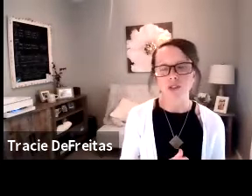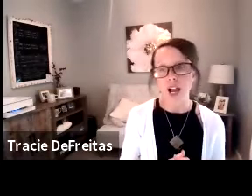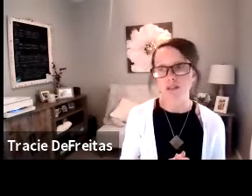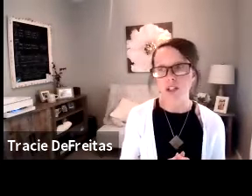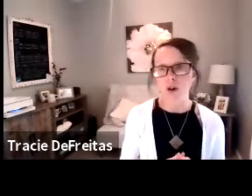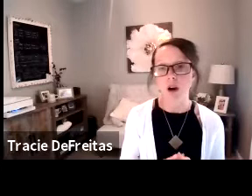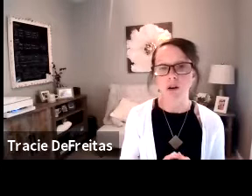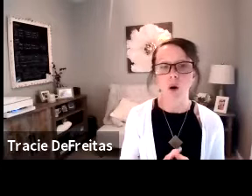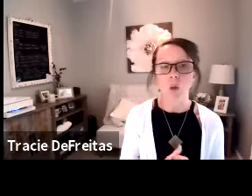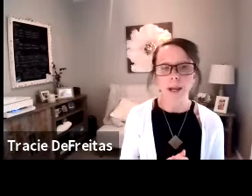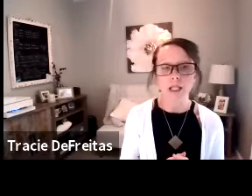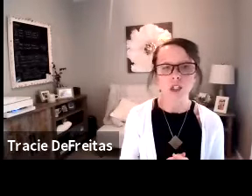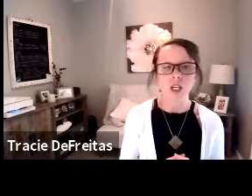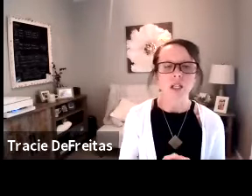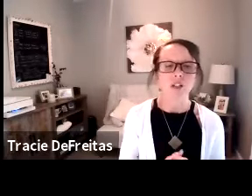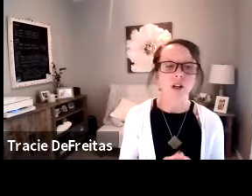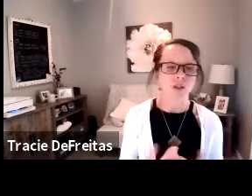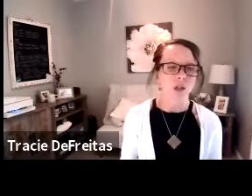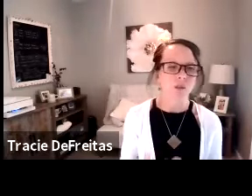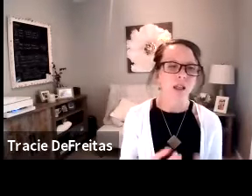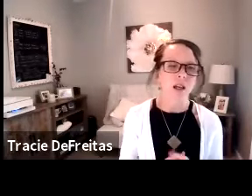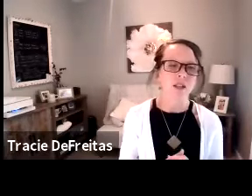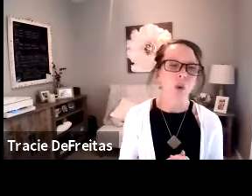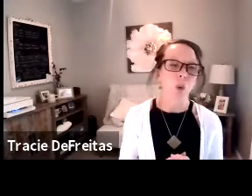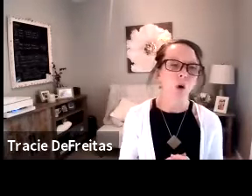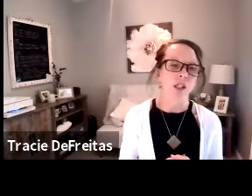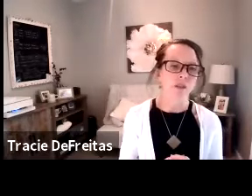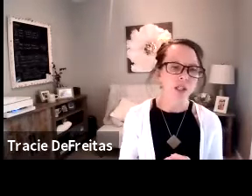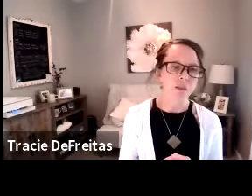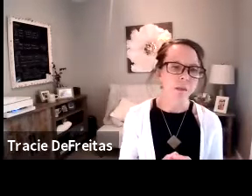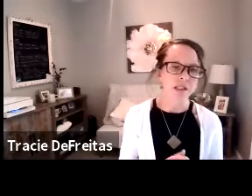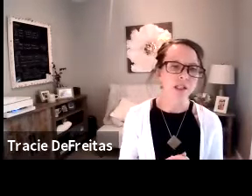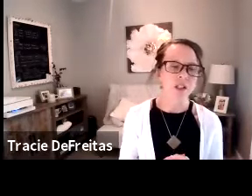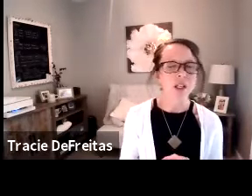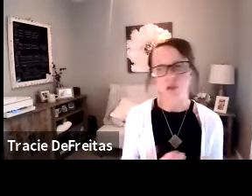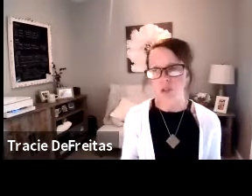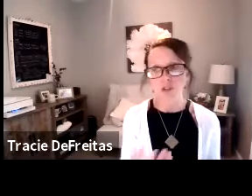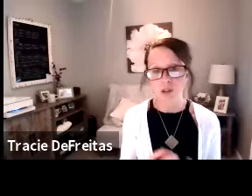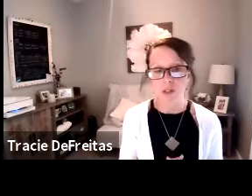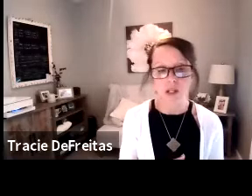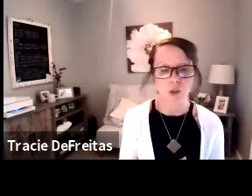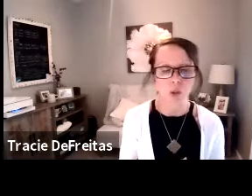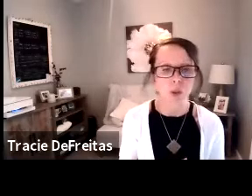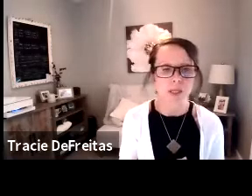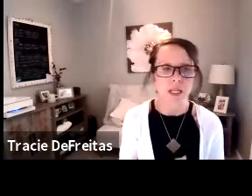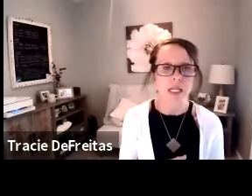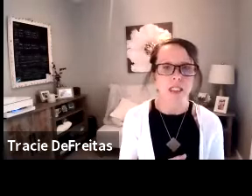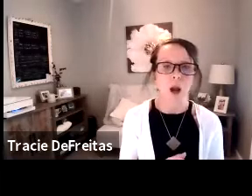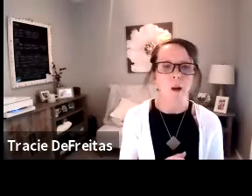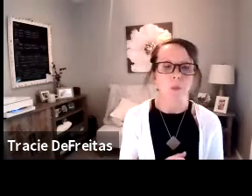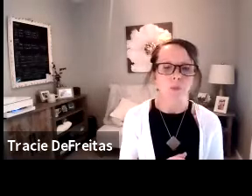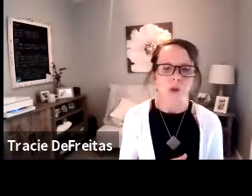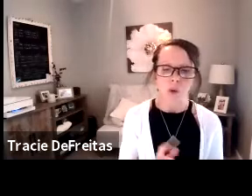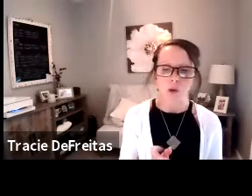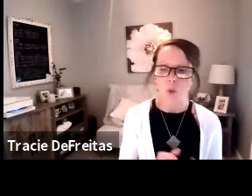use the live chat feature on our homepage. You can also email us or leave a voicemail message, and of course, follow us on social media